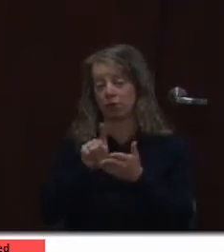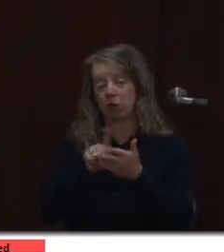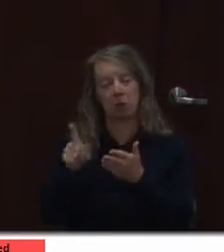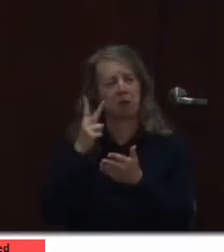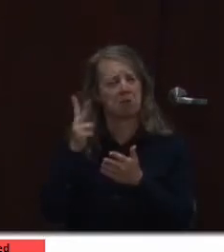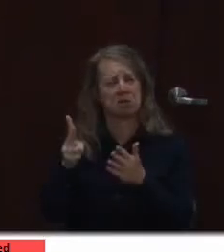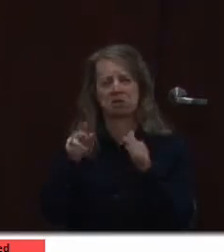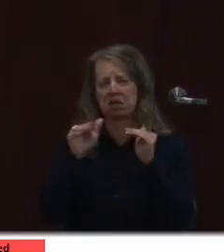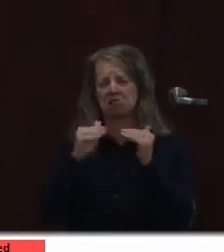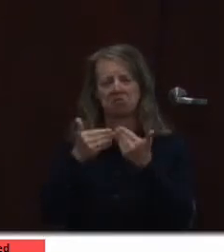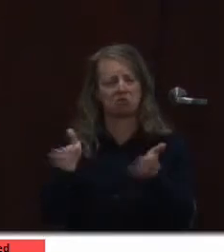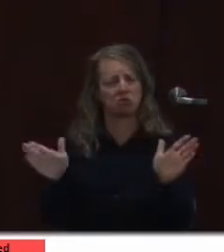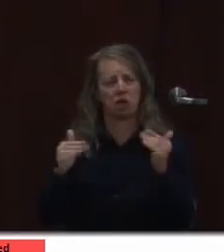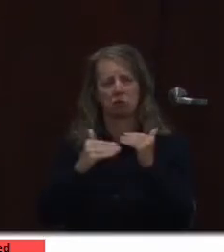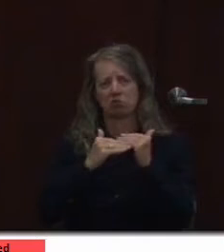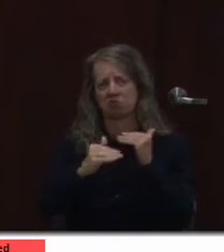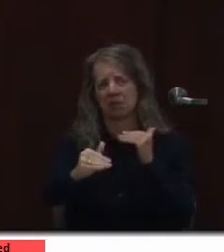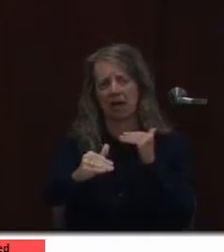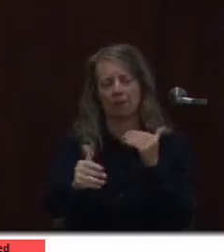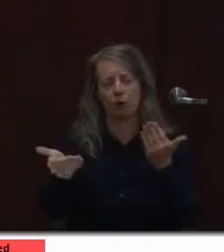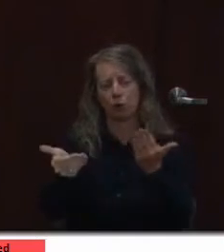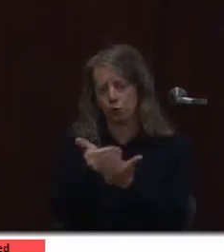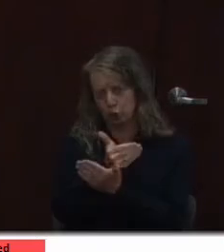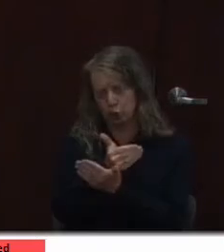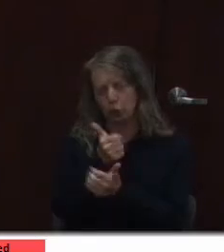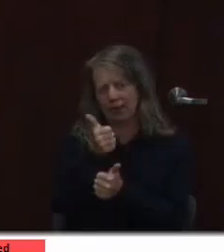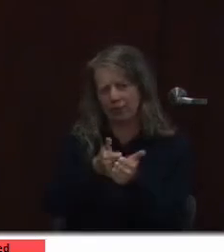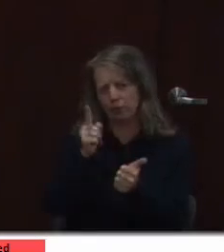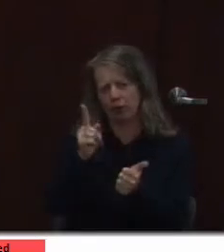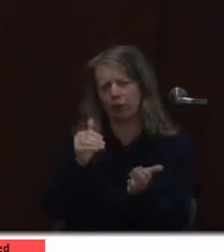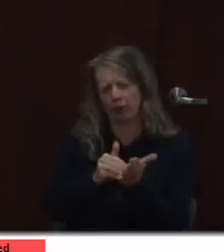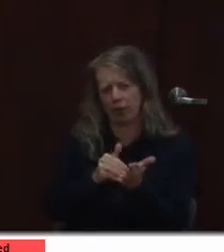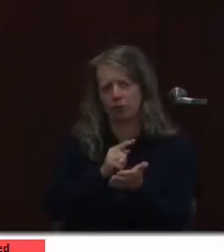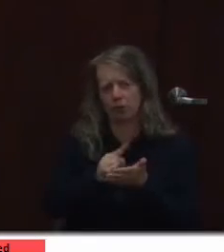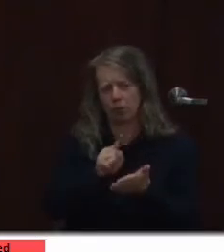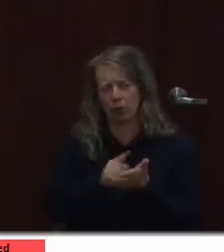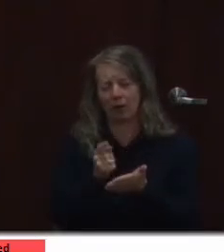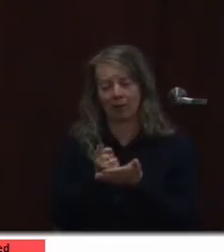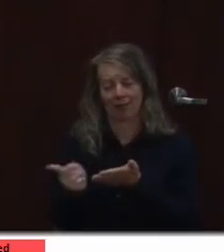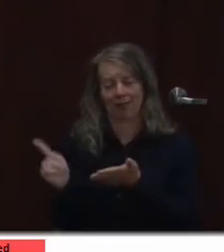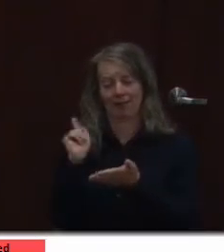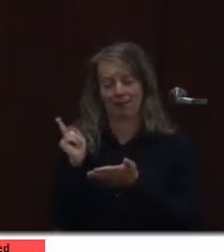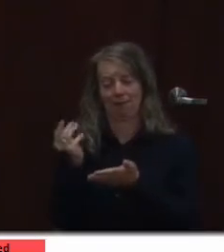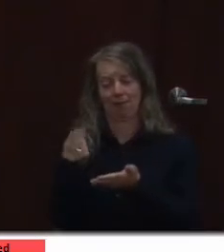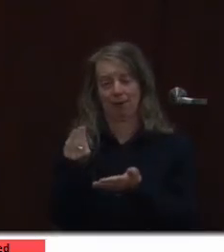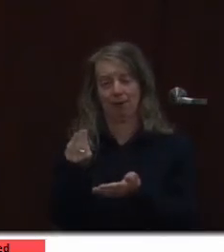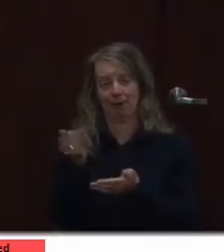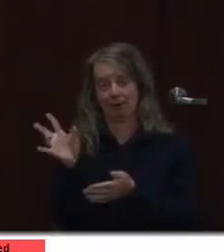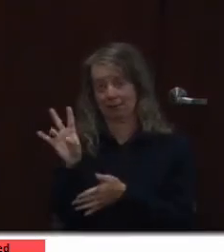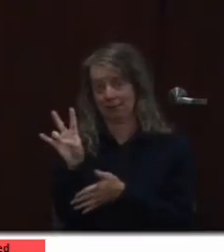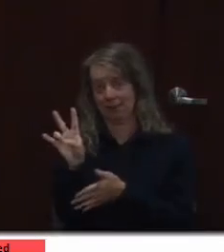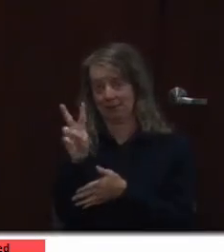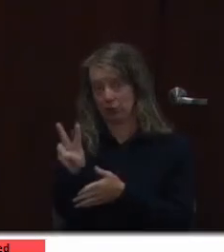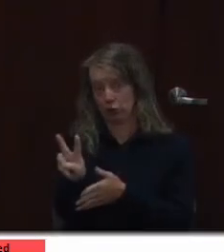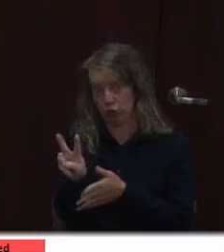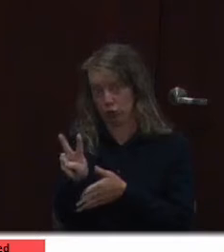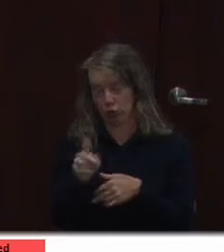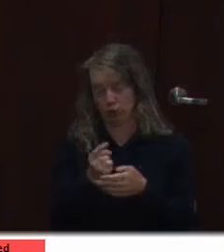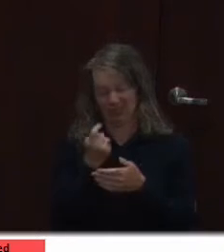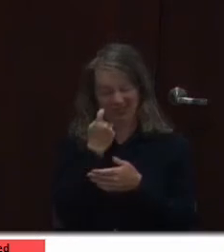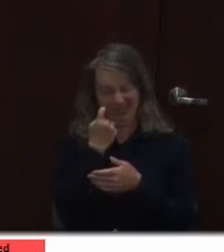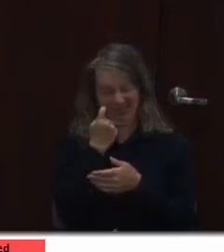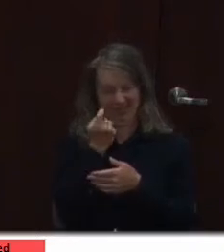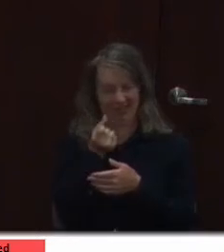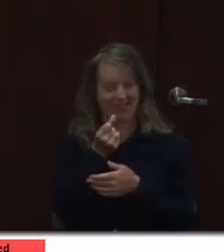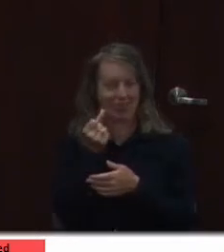stability. Our new cases per 100,000 per week last Monday was 72, and this past Monday was